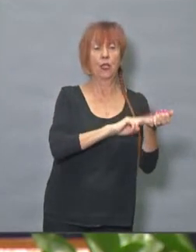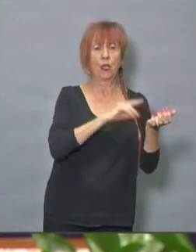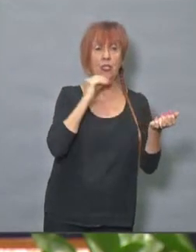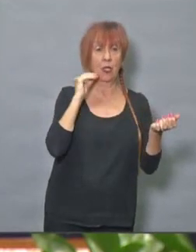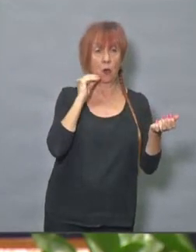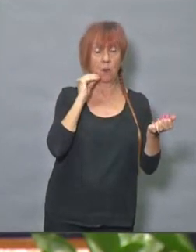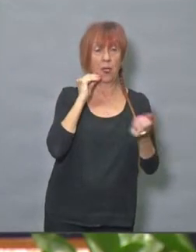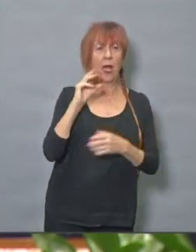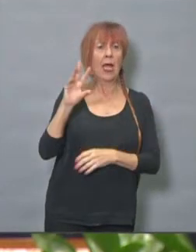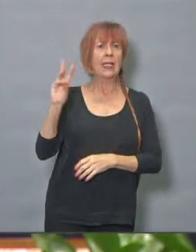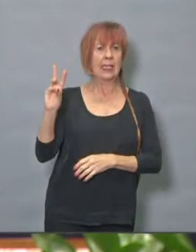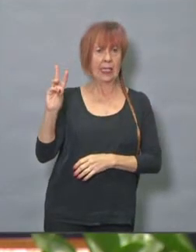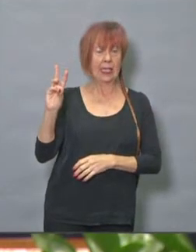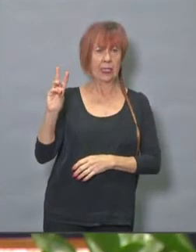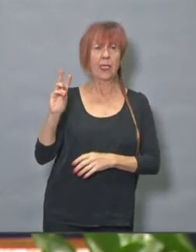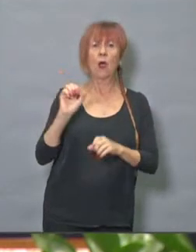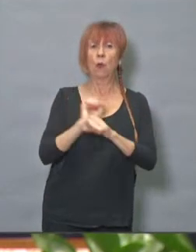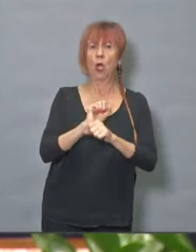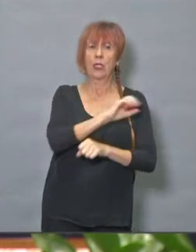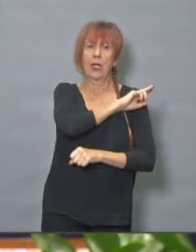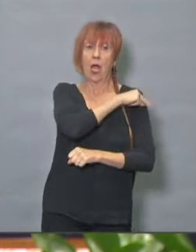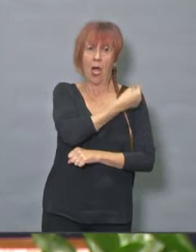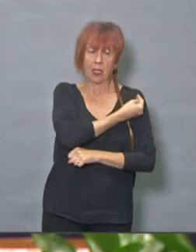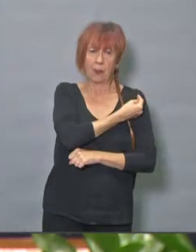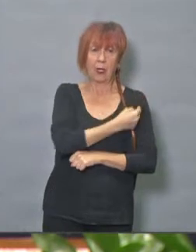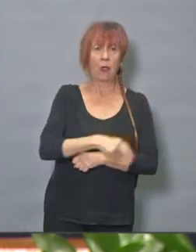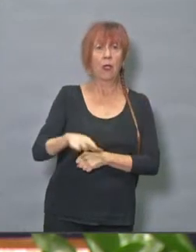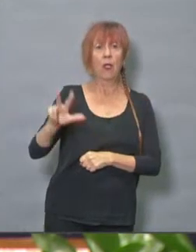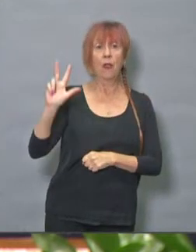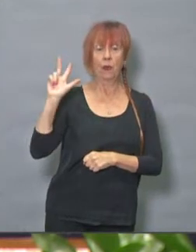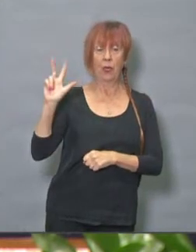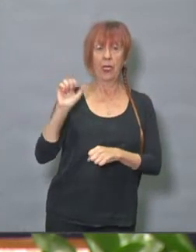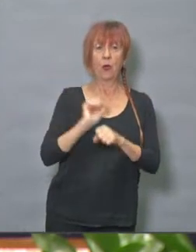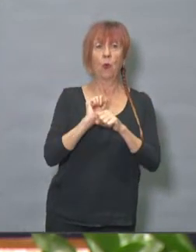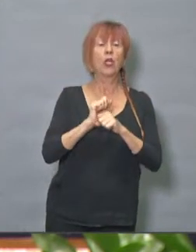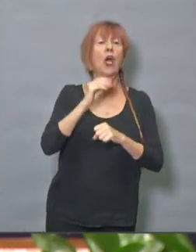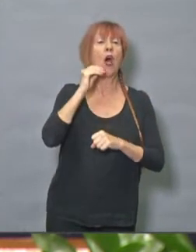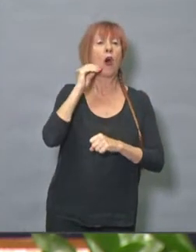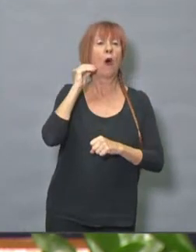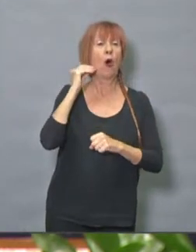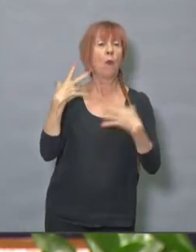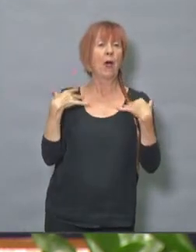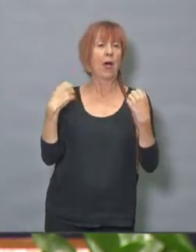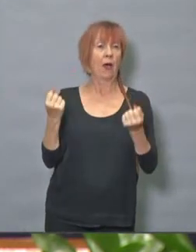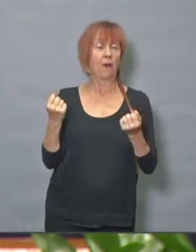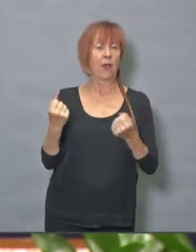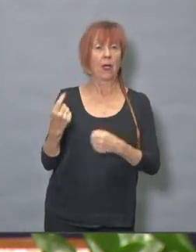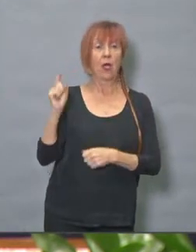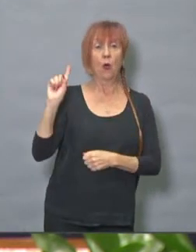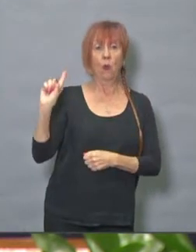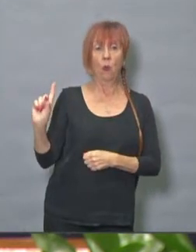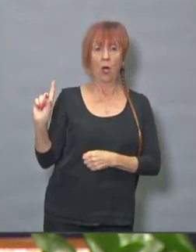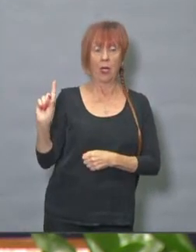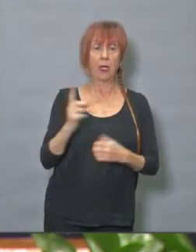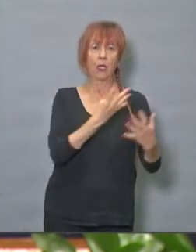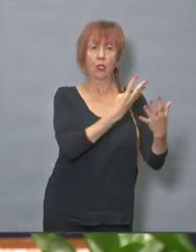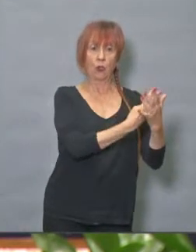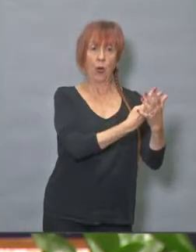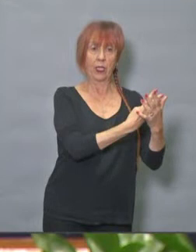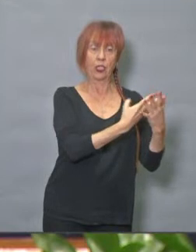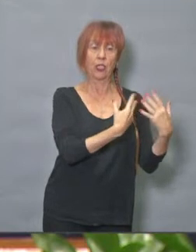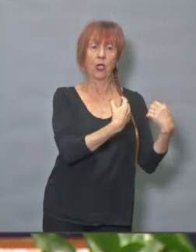6 people who passed away worked in hospitals. 3 people worked in home health. 1 person worked in correctional